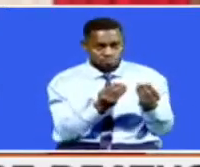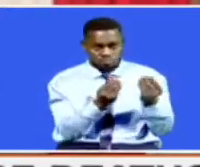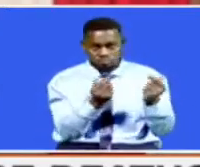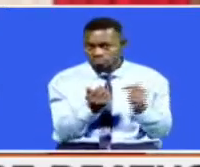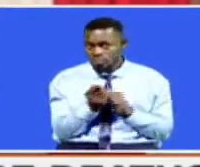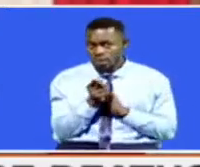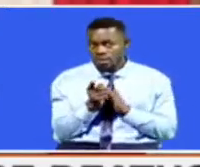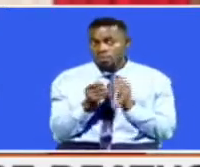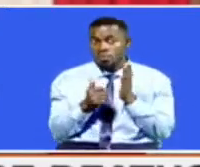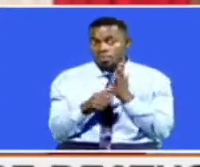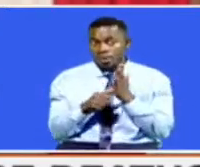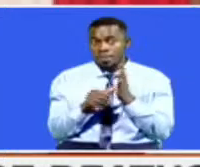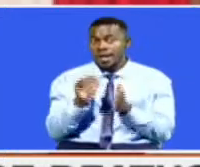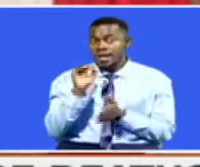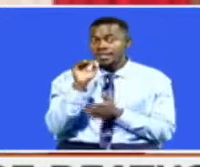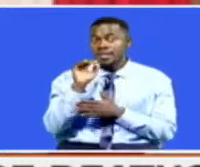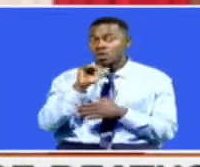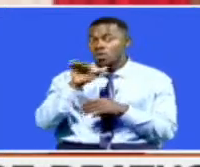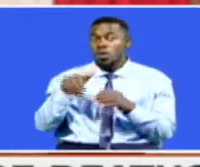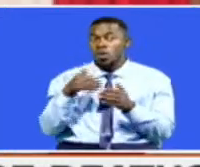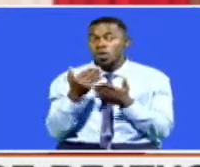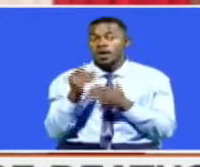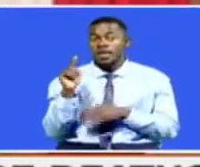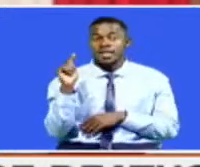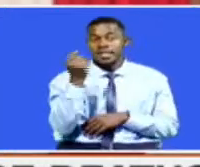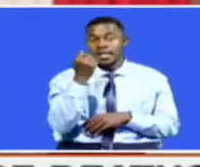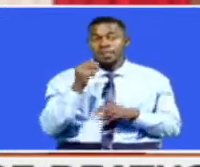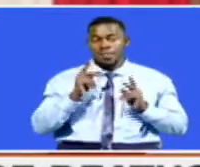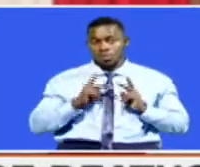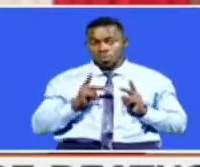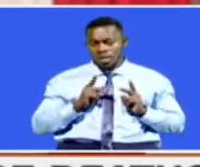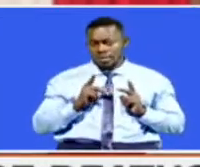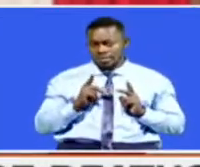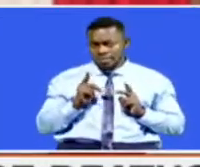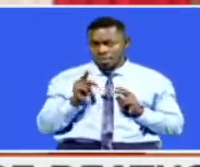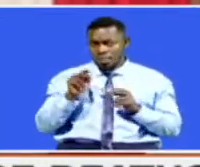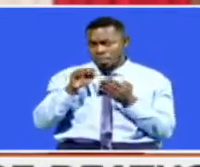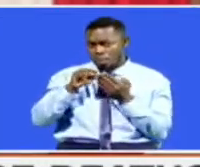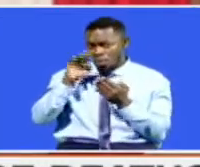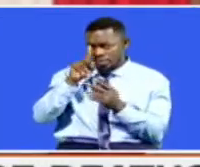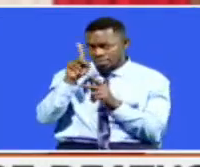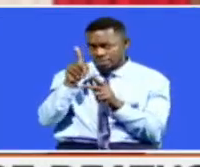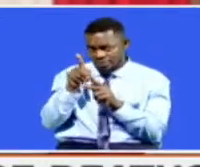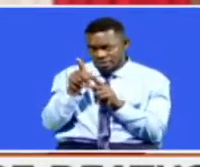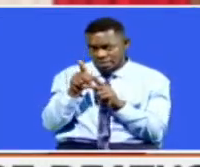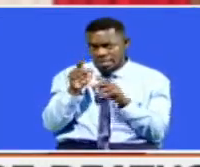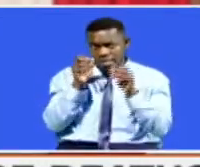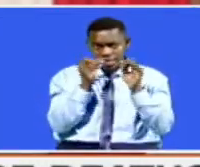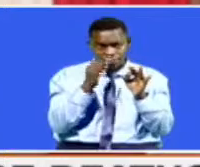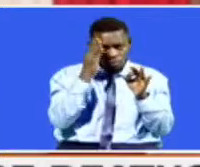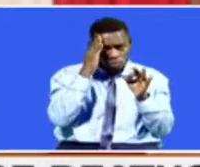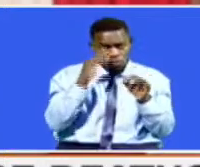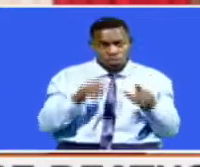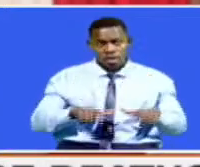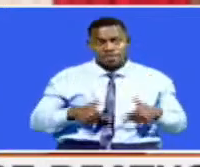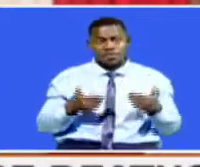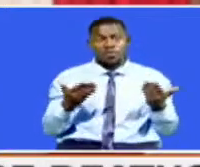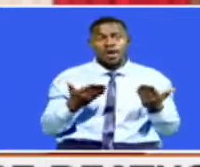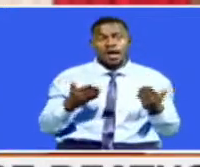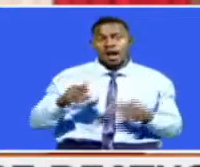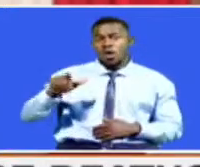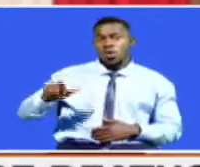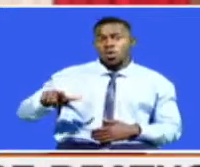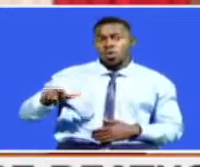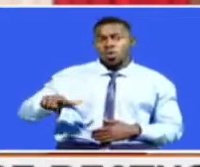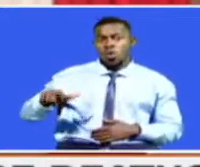want to appeal to Kenyans, particularly those who live in the lowlands, that you listen to